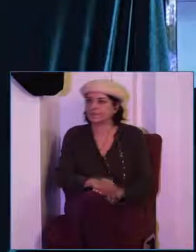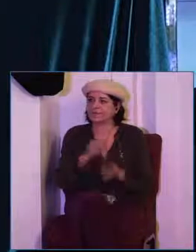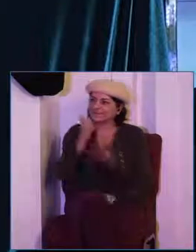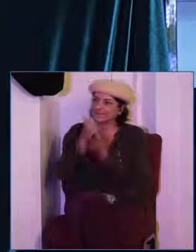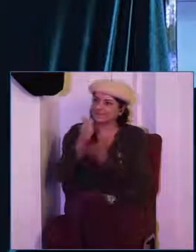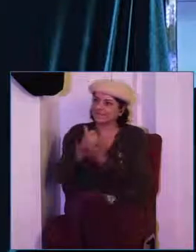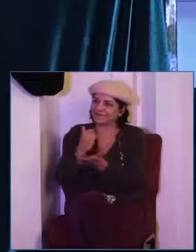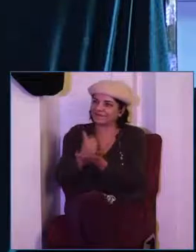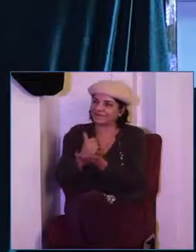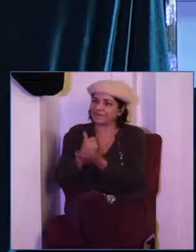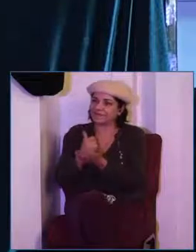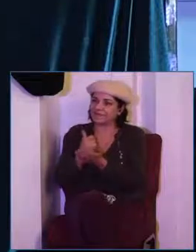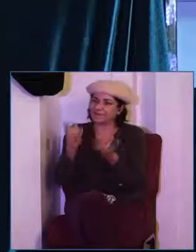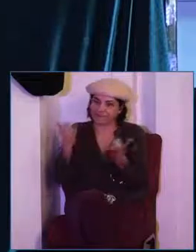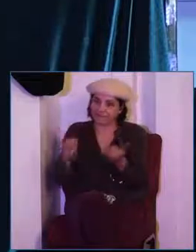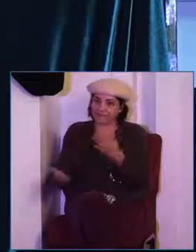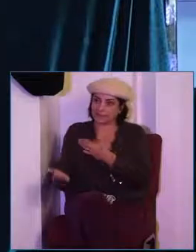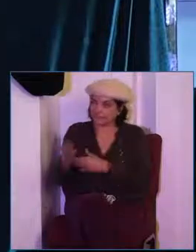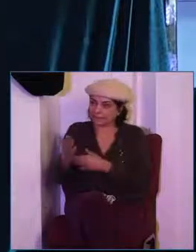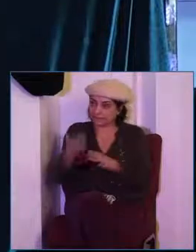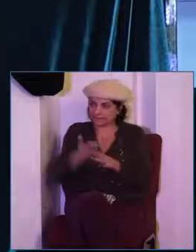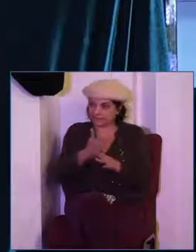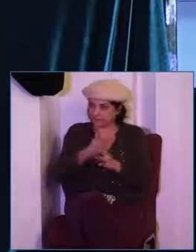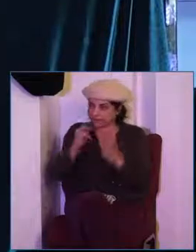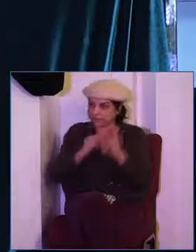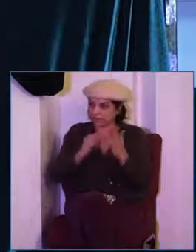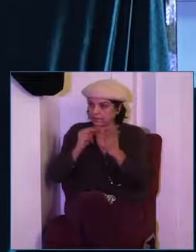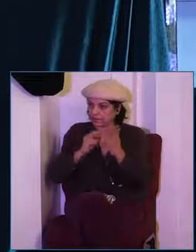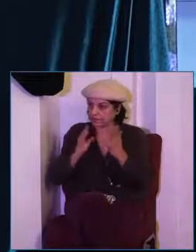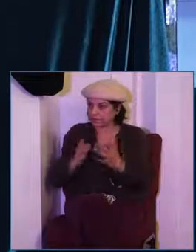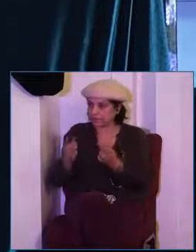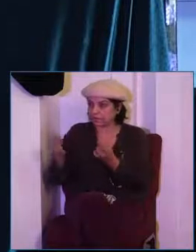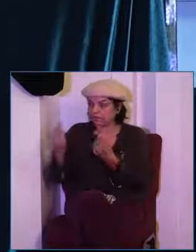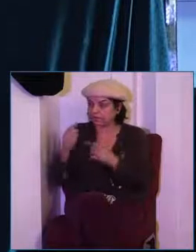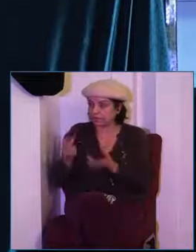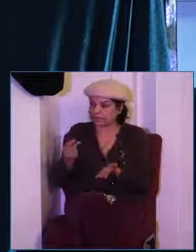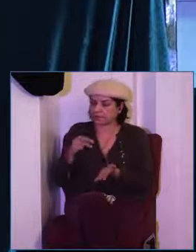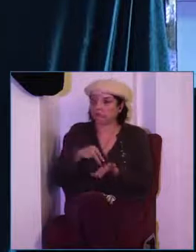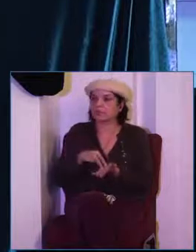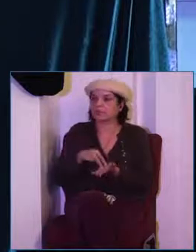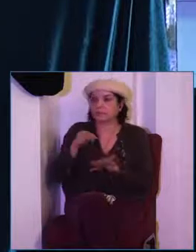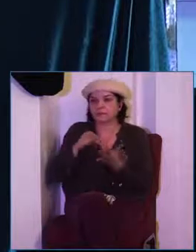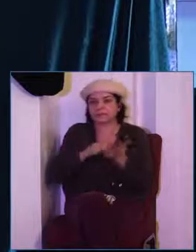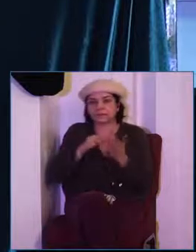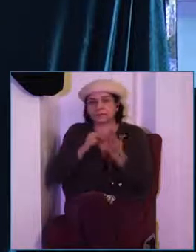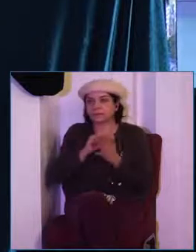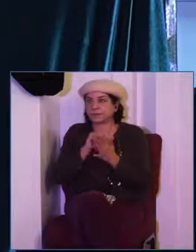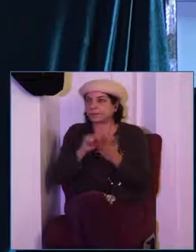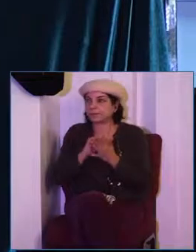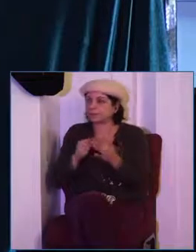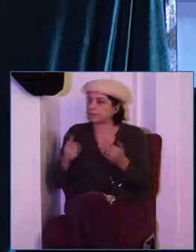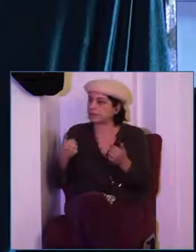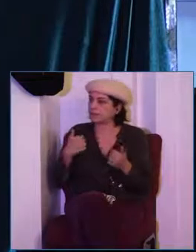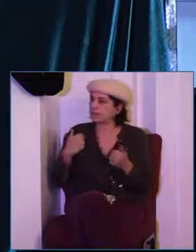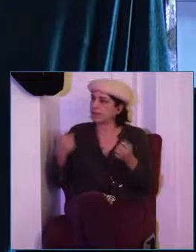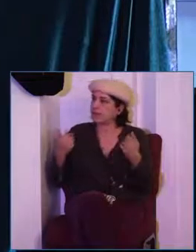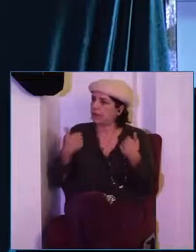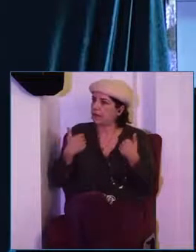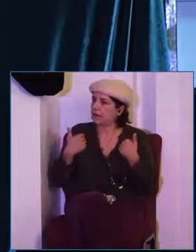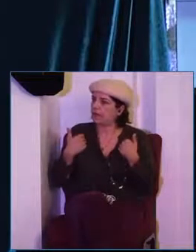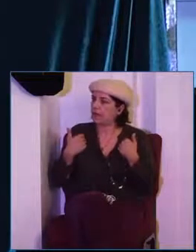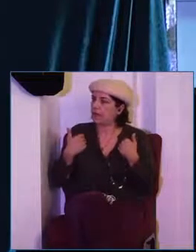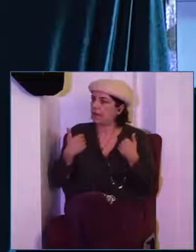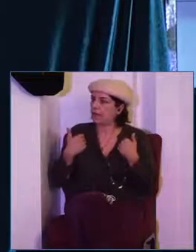Amen. Well, this morning, before the reader comes to read our scripture, I have the opportunity to